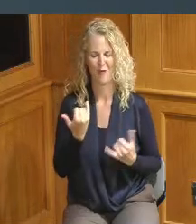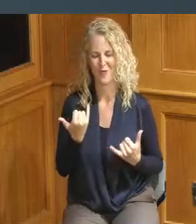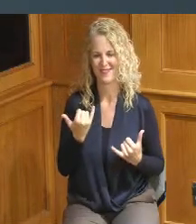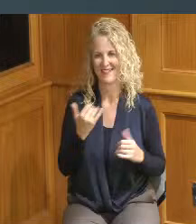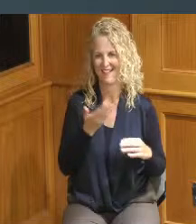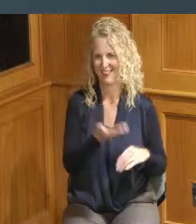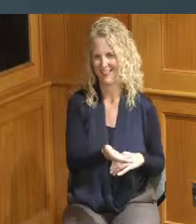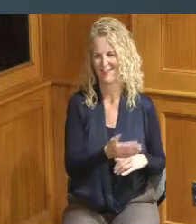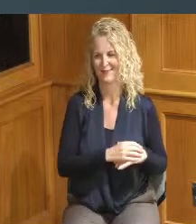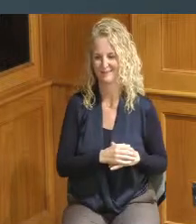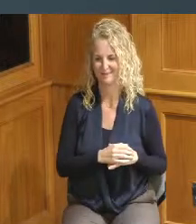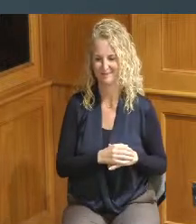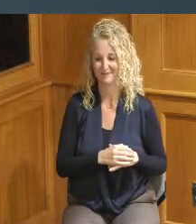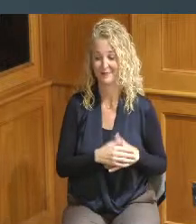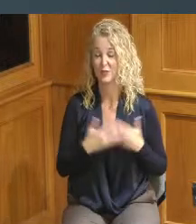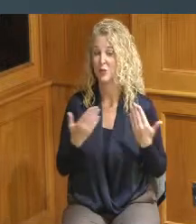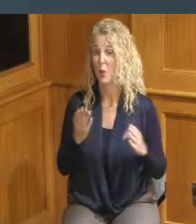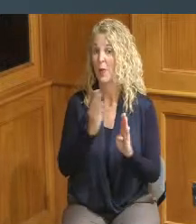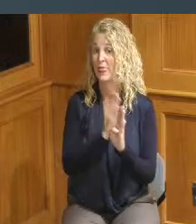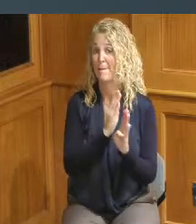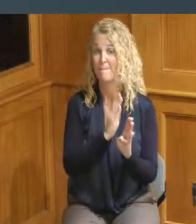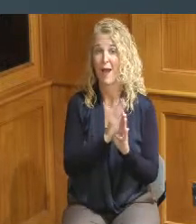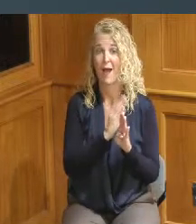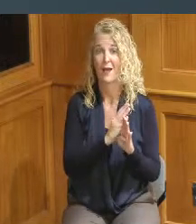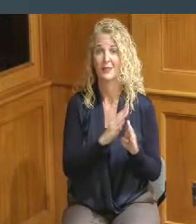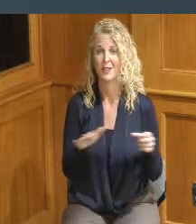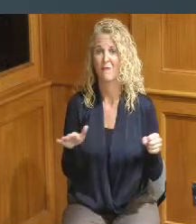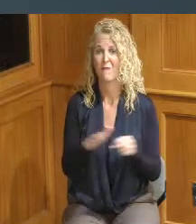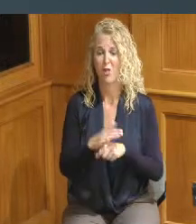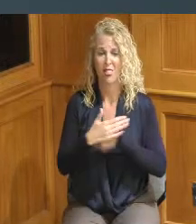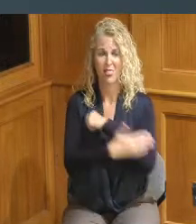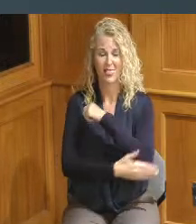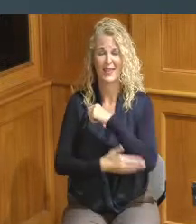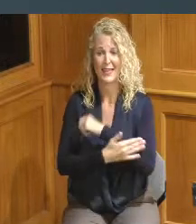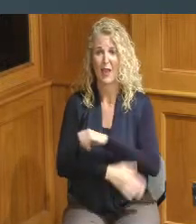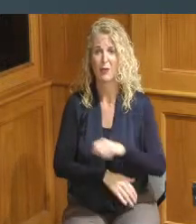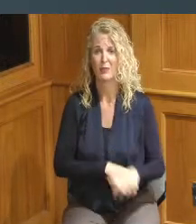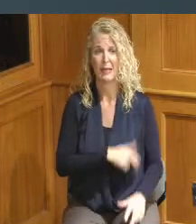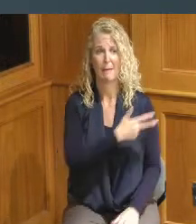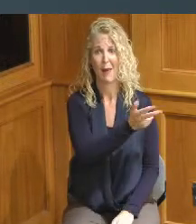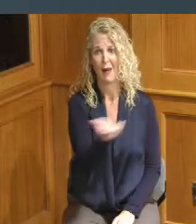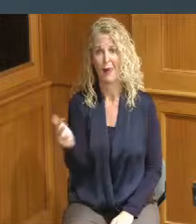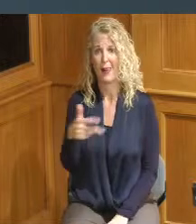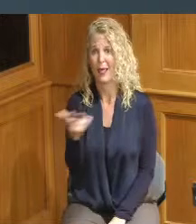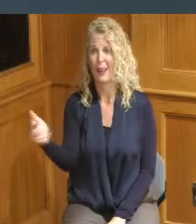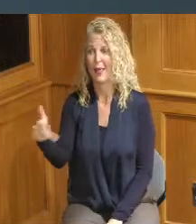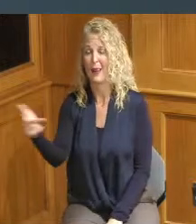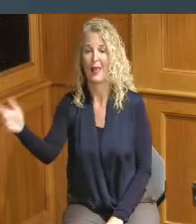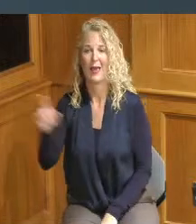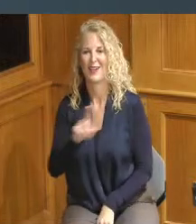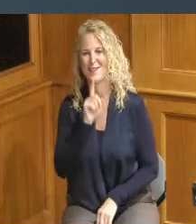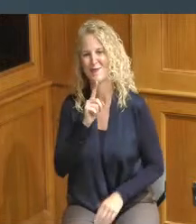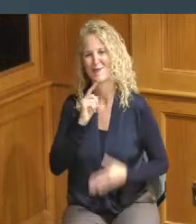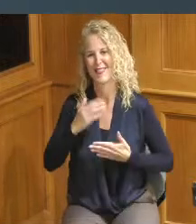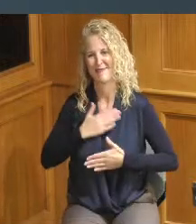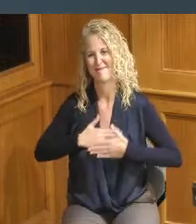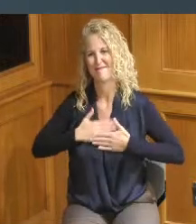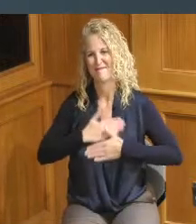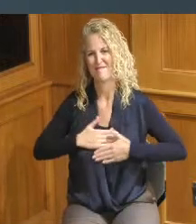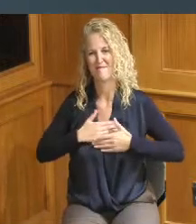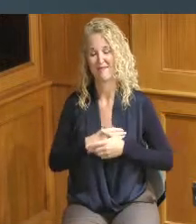in Springdale. So the bus goes all over the county, it's county-wide. So I'm very pleased about